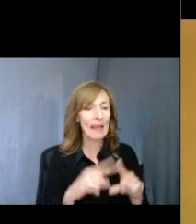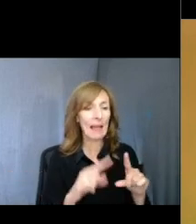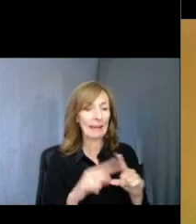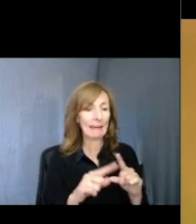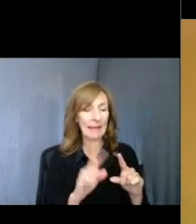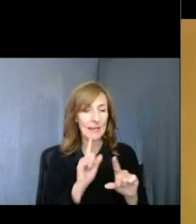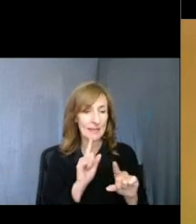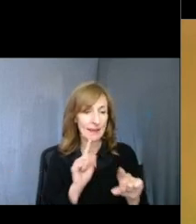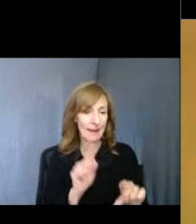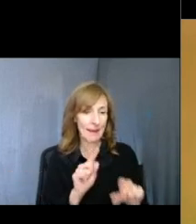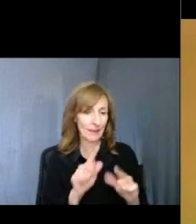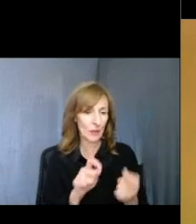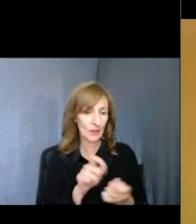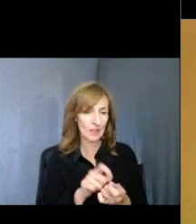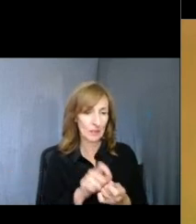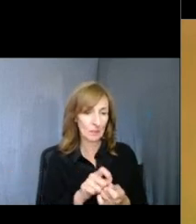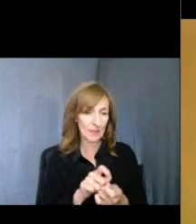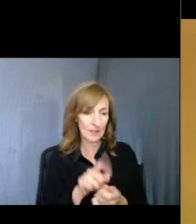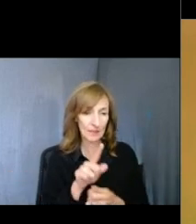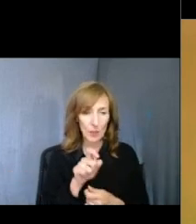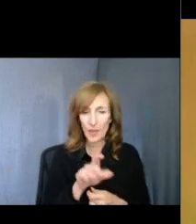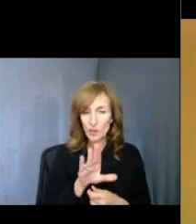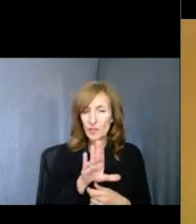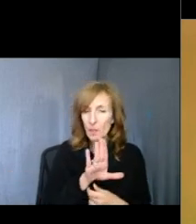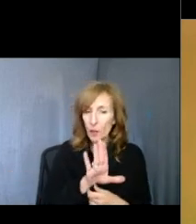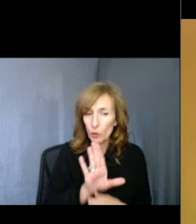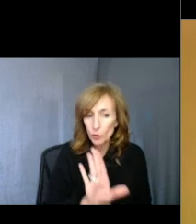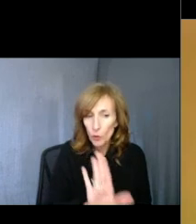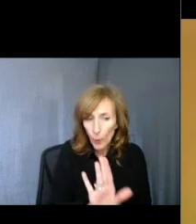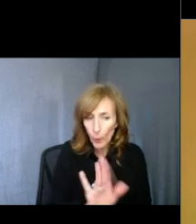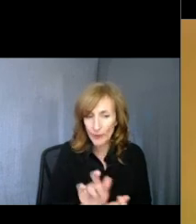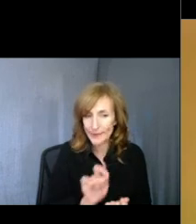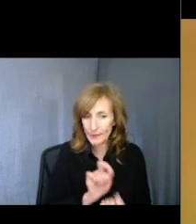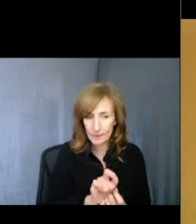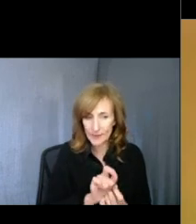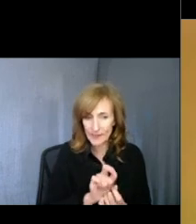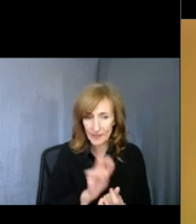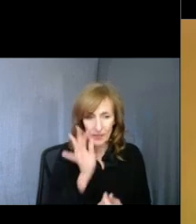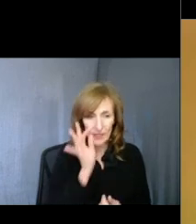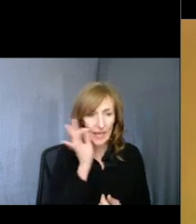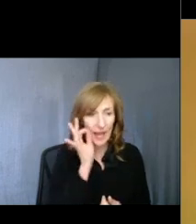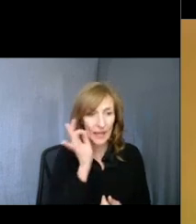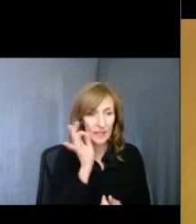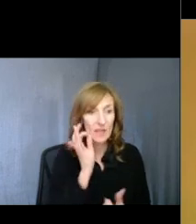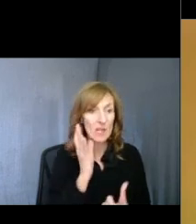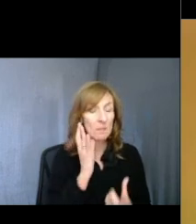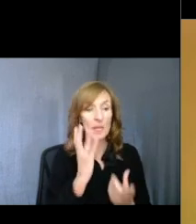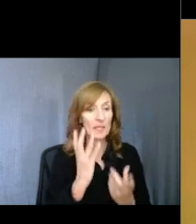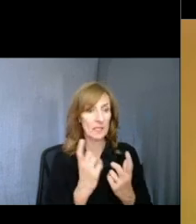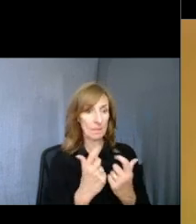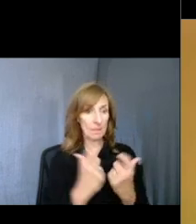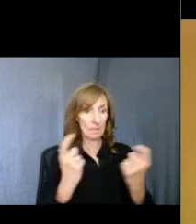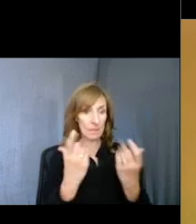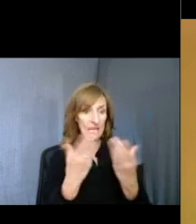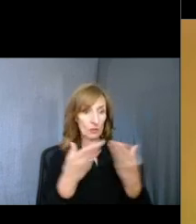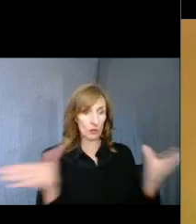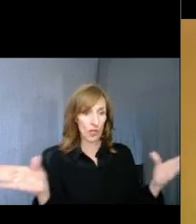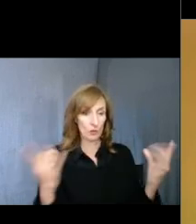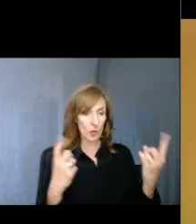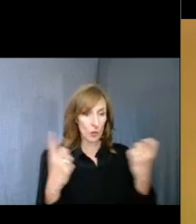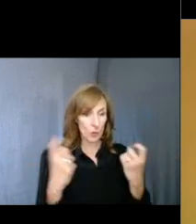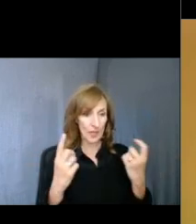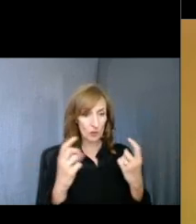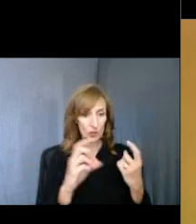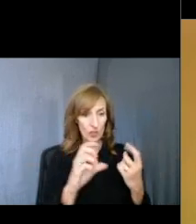a specific cat. So we'll see if I can at least get some of your big questions answered. So Sean, whenever you want to